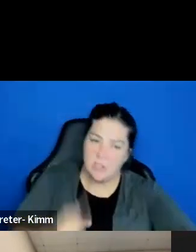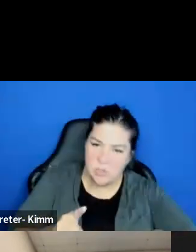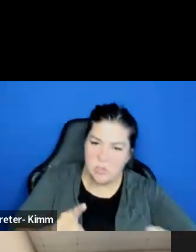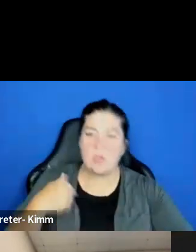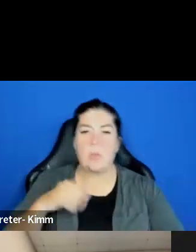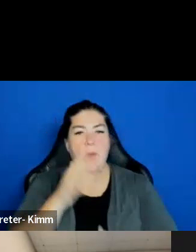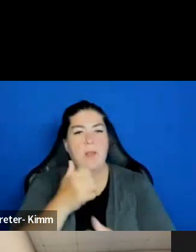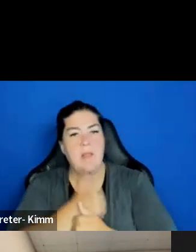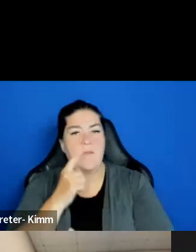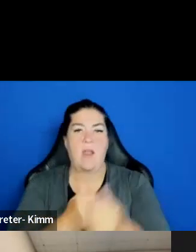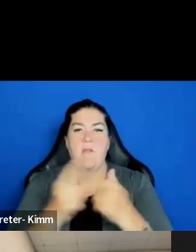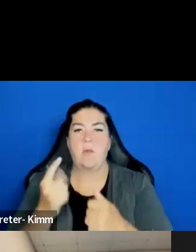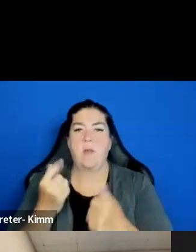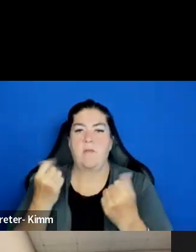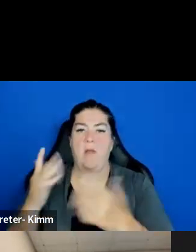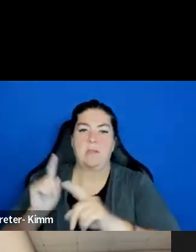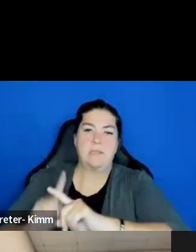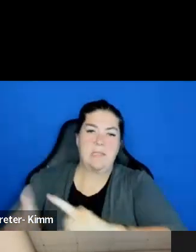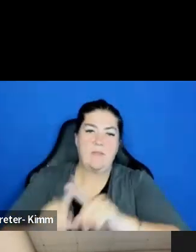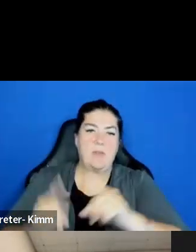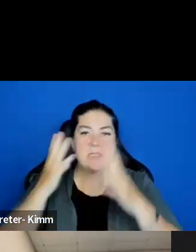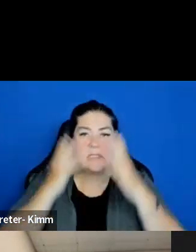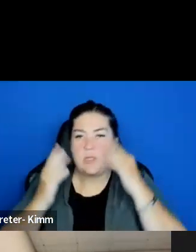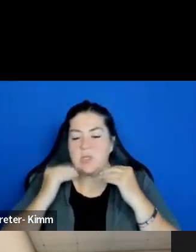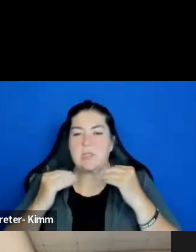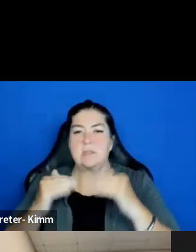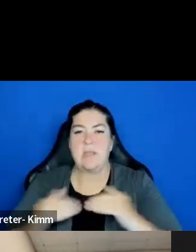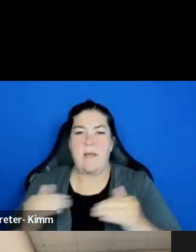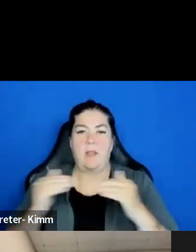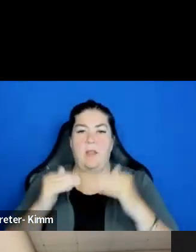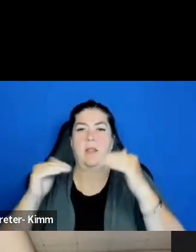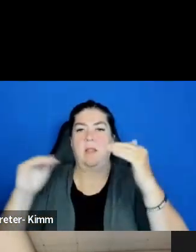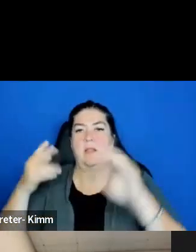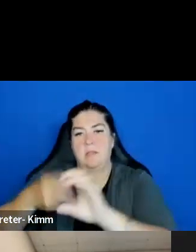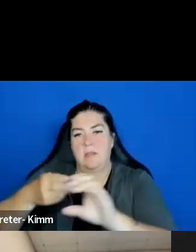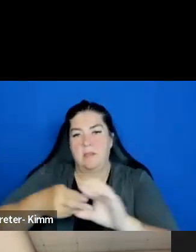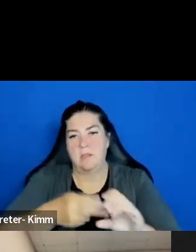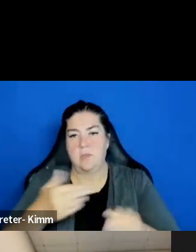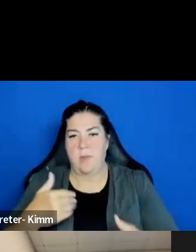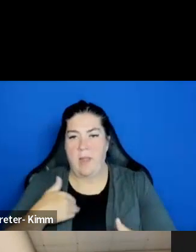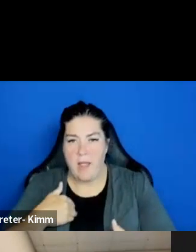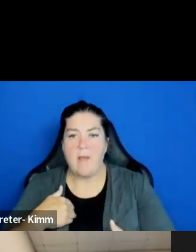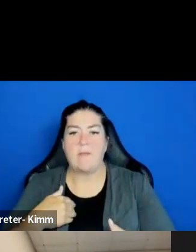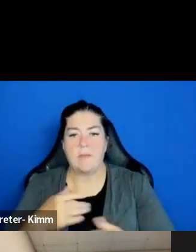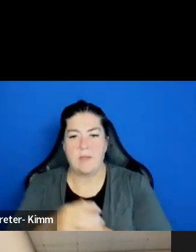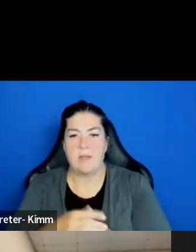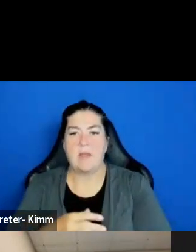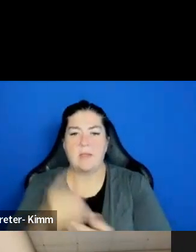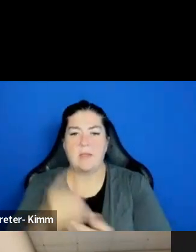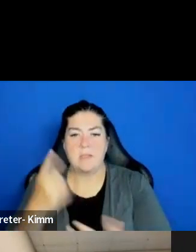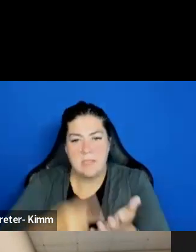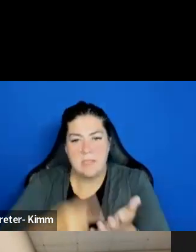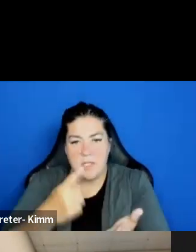for everybody of all different experience levels to join so that we have a robust discussion with a lot